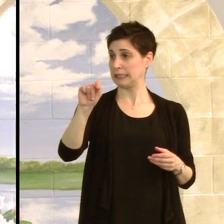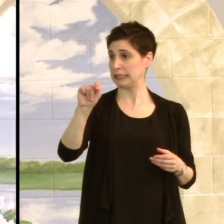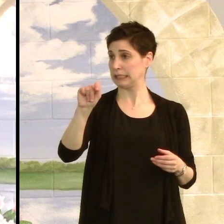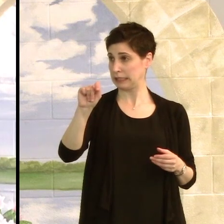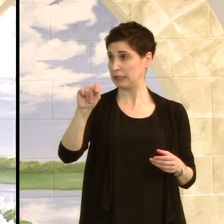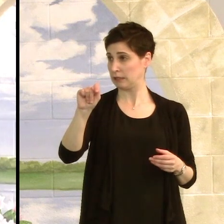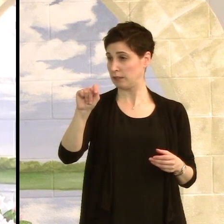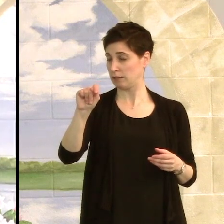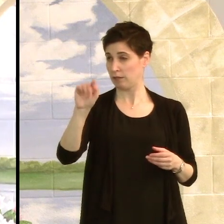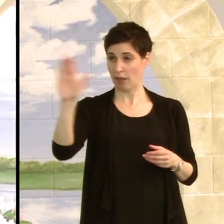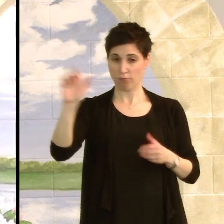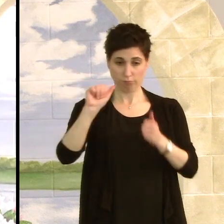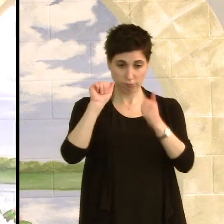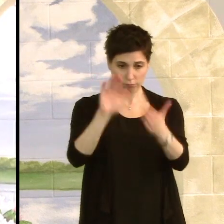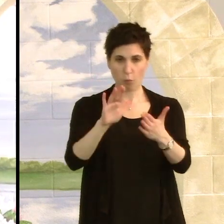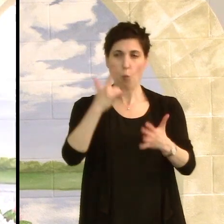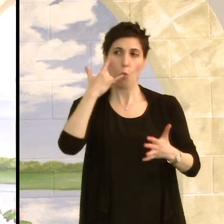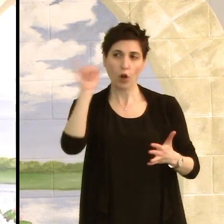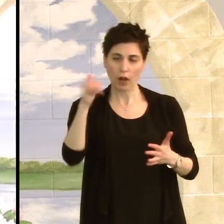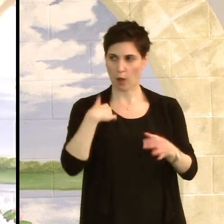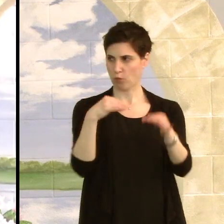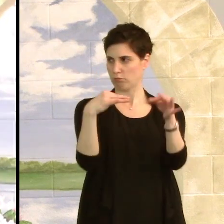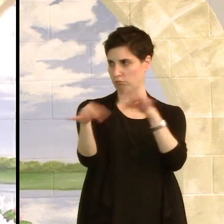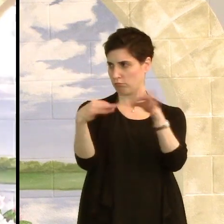dialectical behavior therapy,